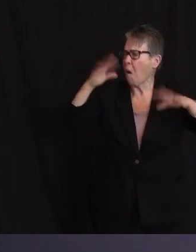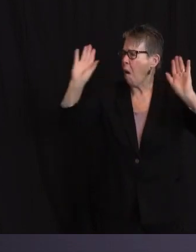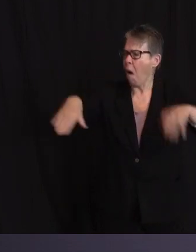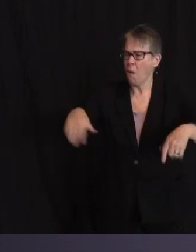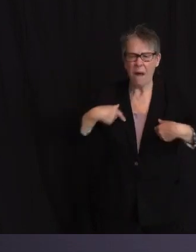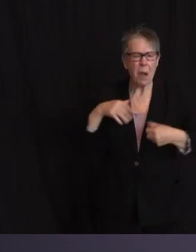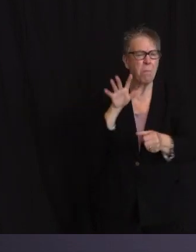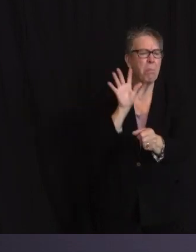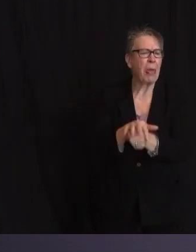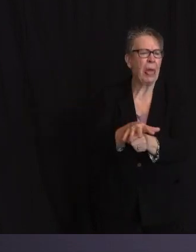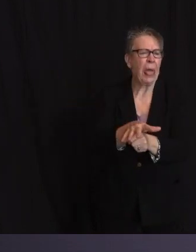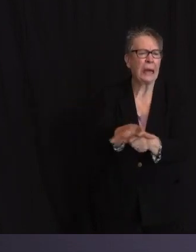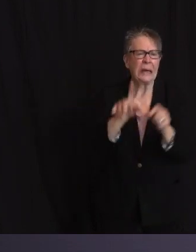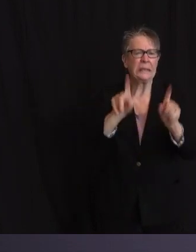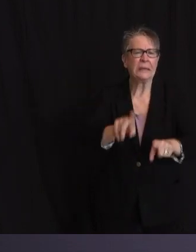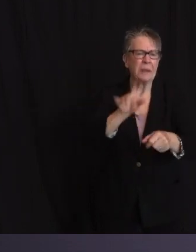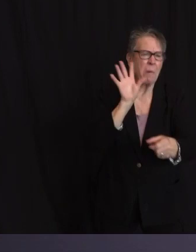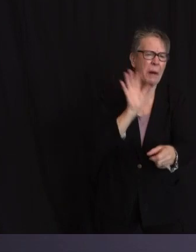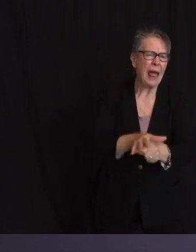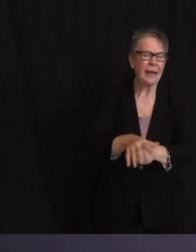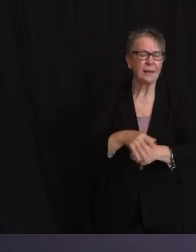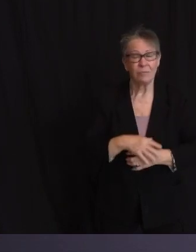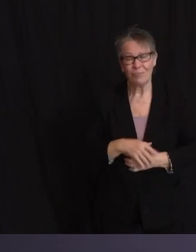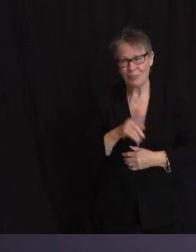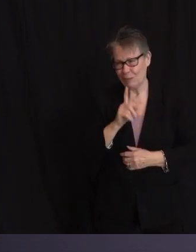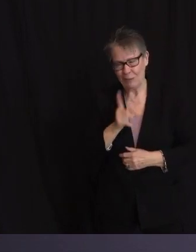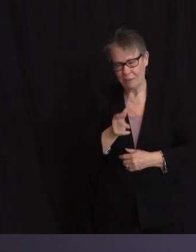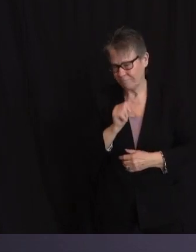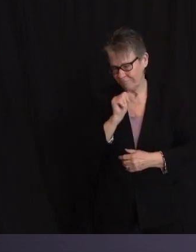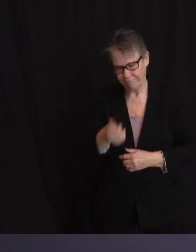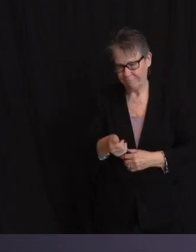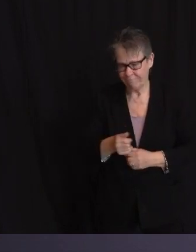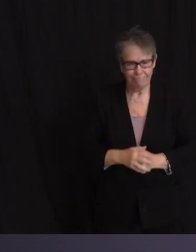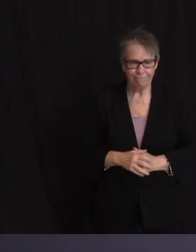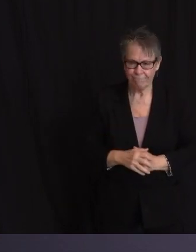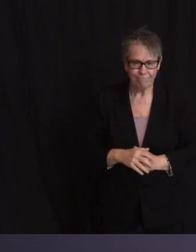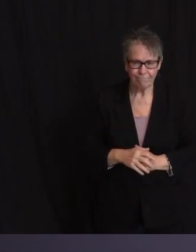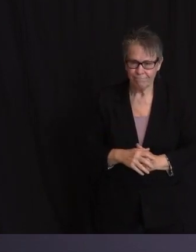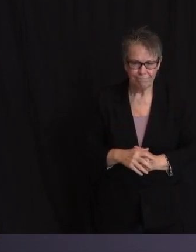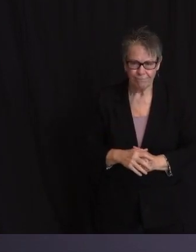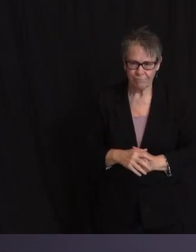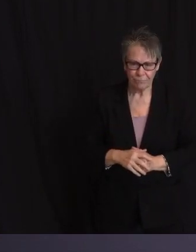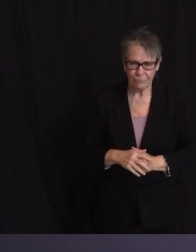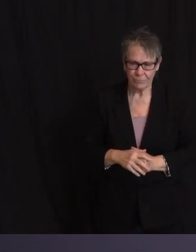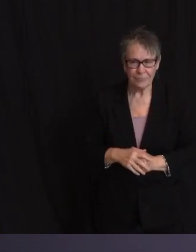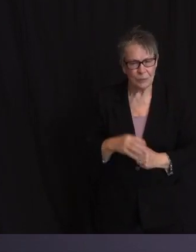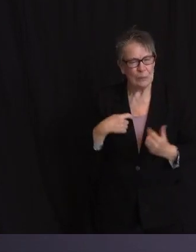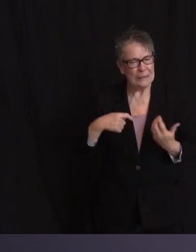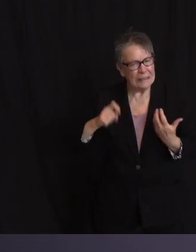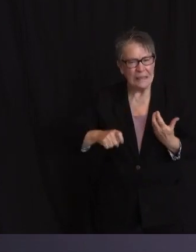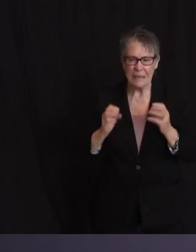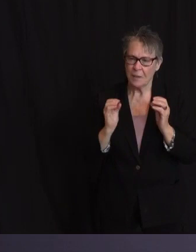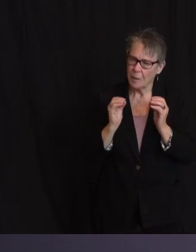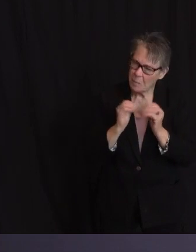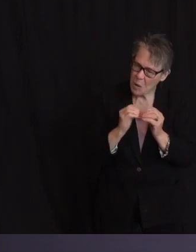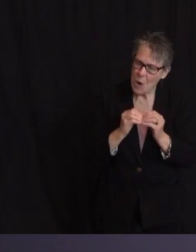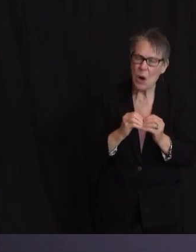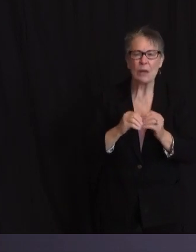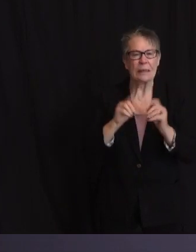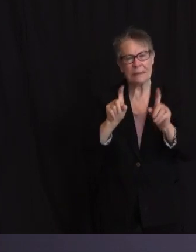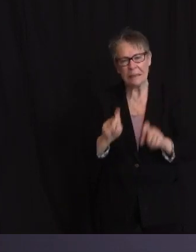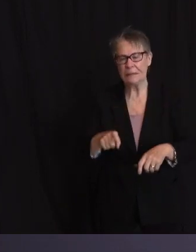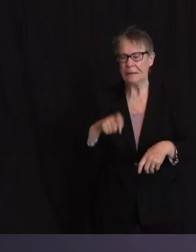need more capacity, more materials. We needed it on a going-in basis, and we continue to need it. And I say that with the